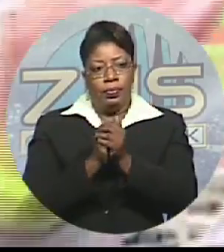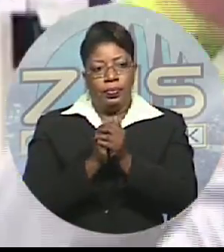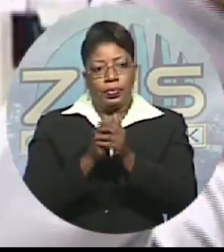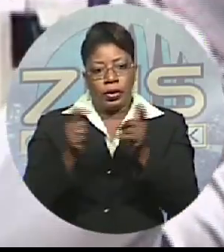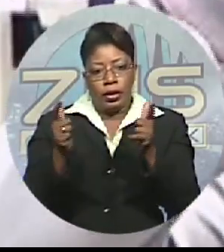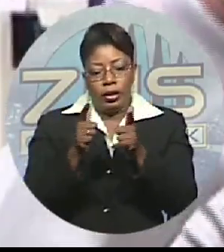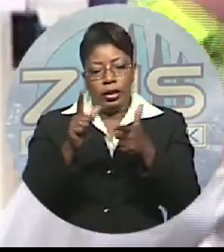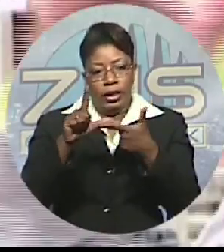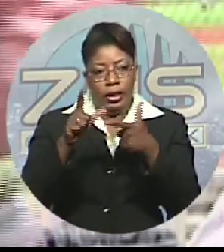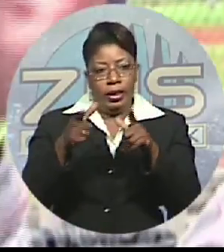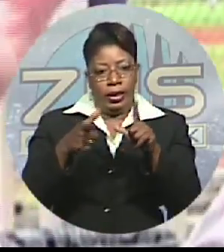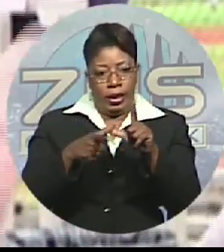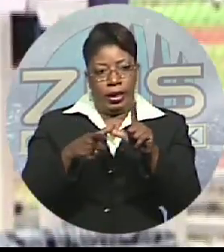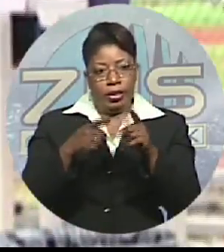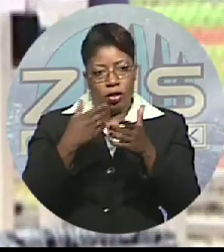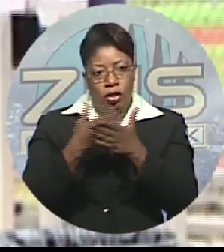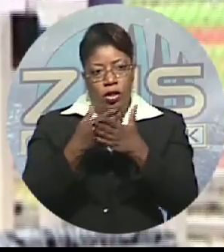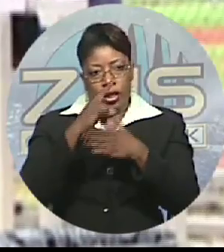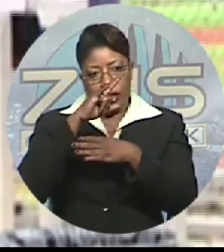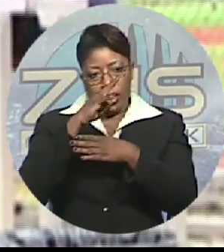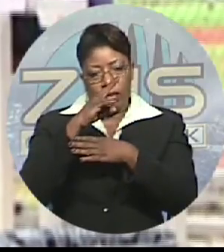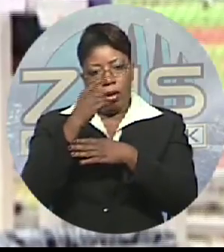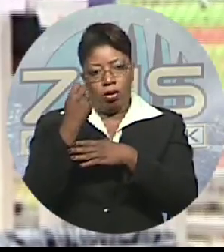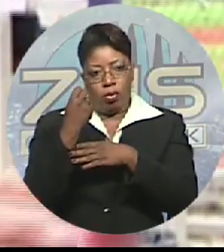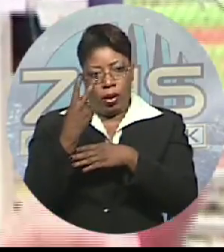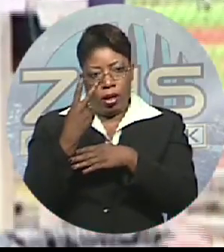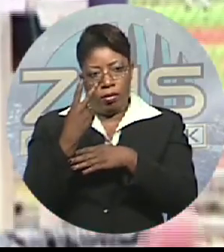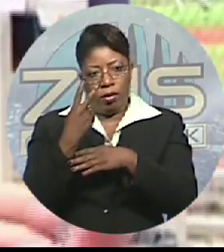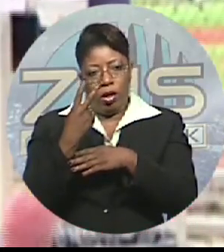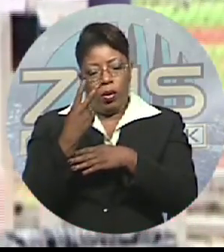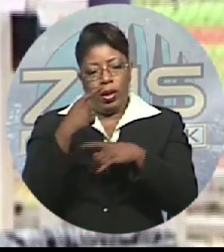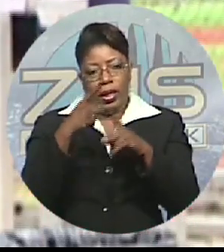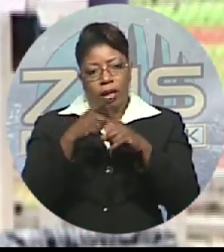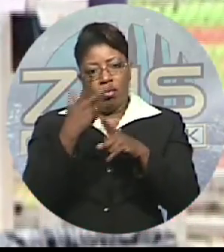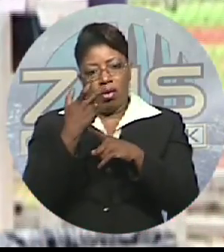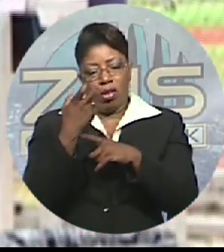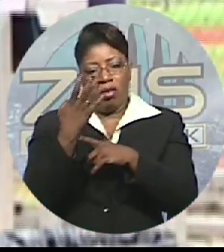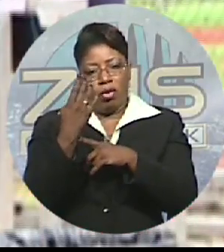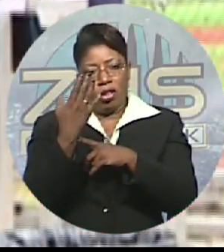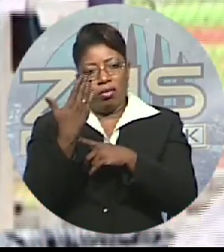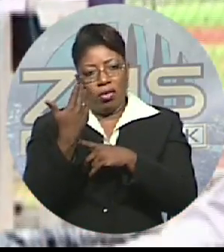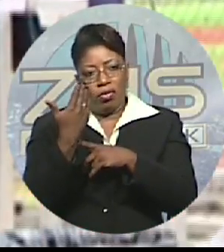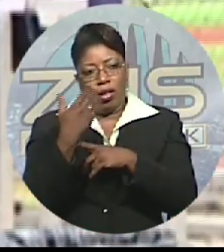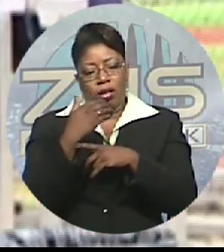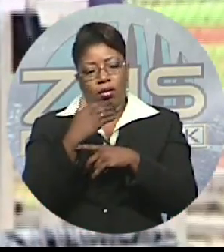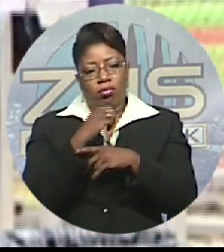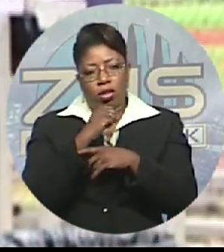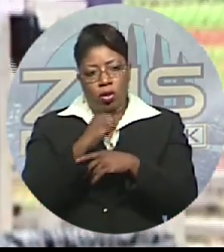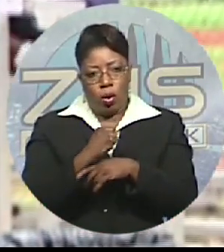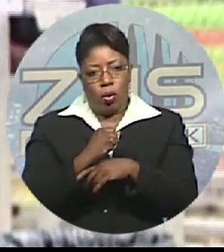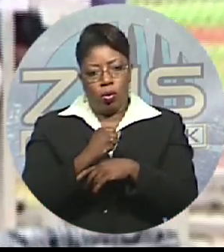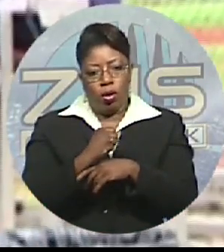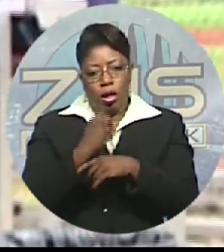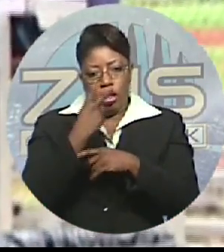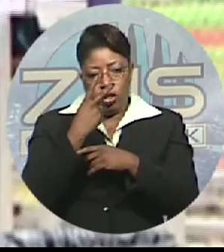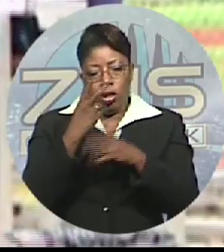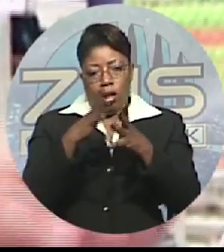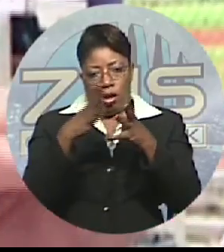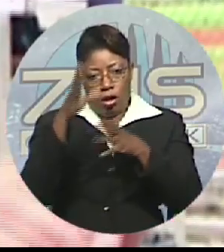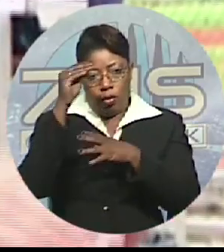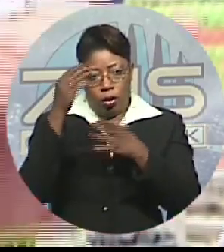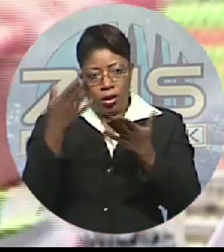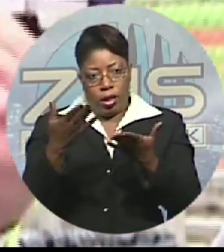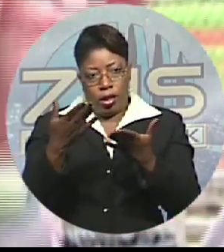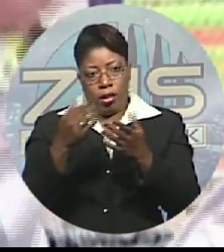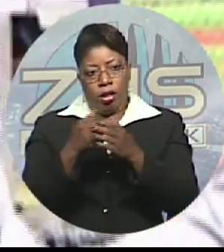youth baseball does a good job till kids are about 12. Once they hit 13, 14, 15 years old, like you see a lot of these guys here,